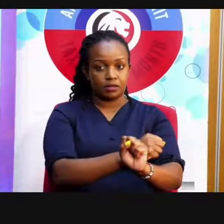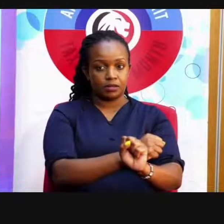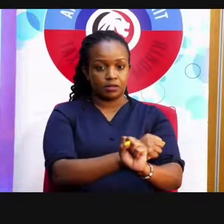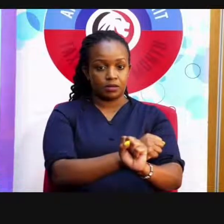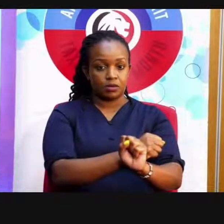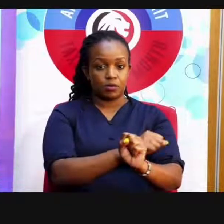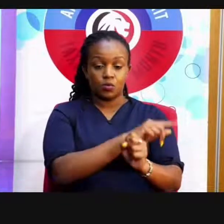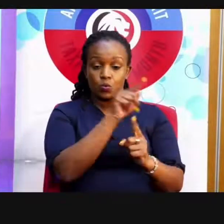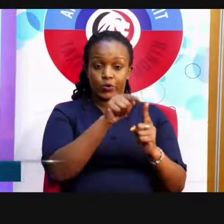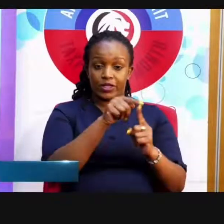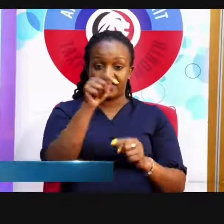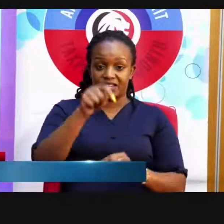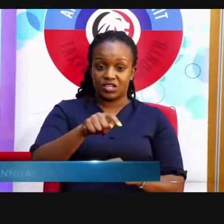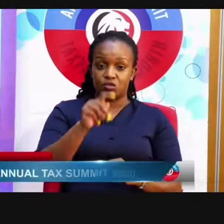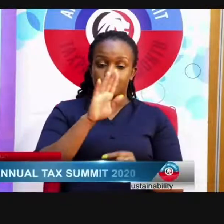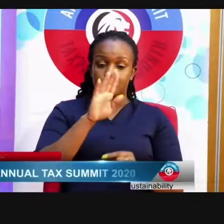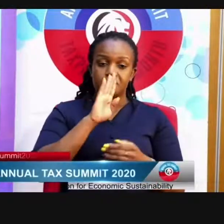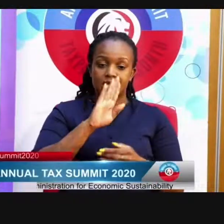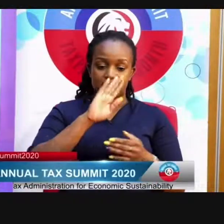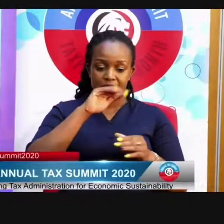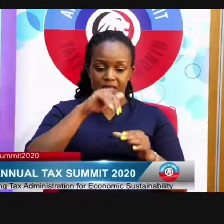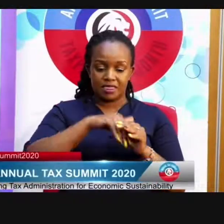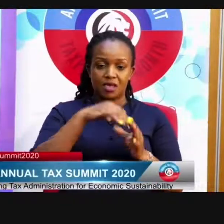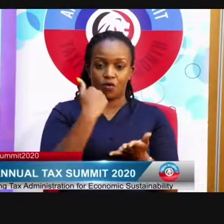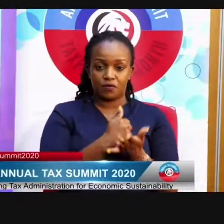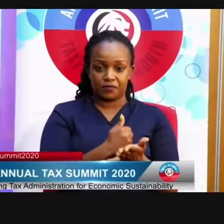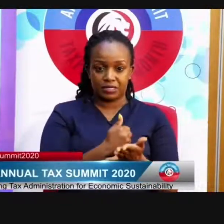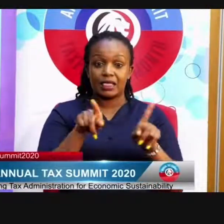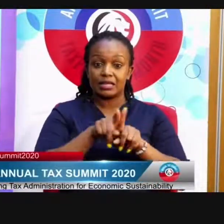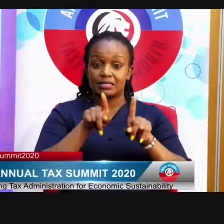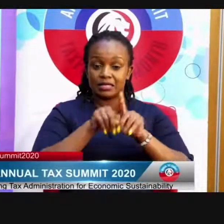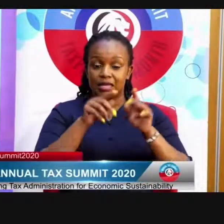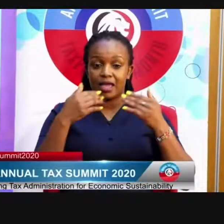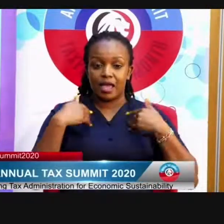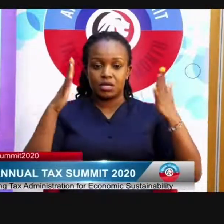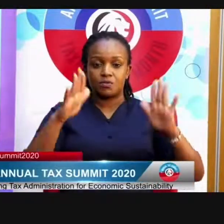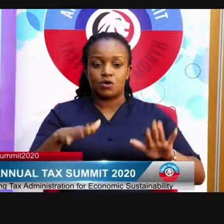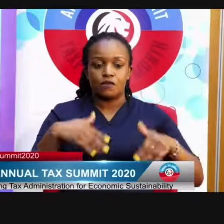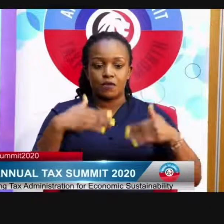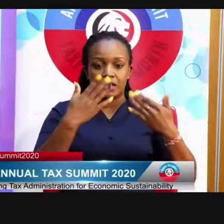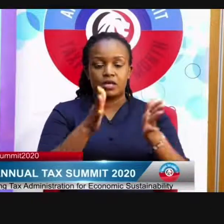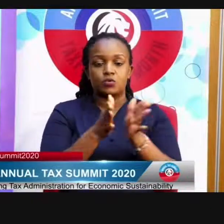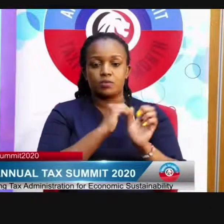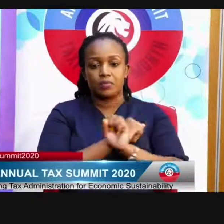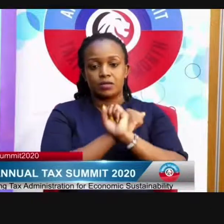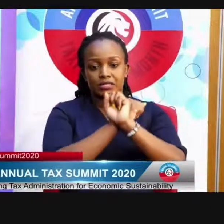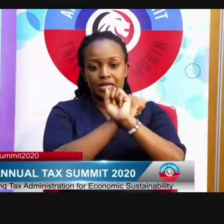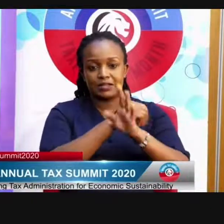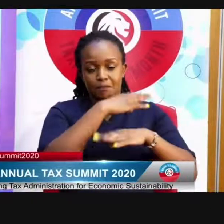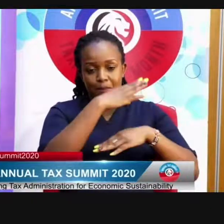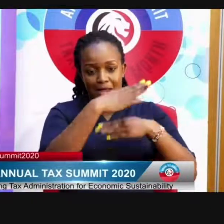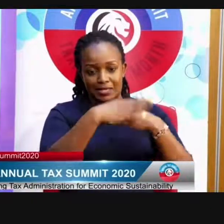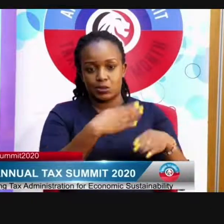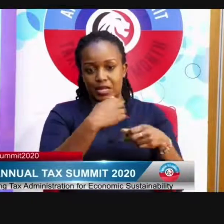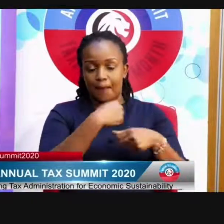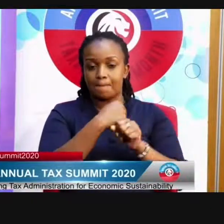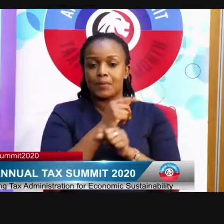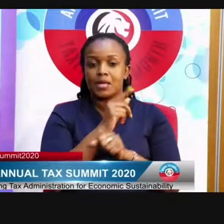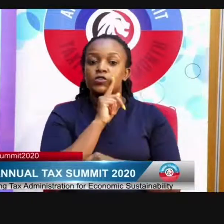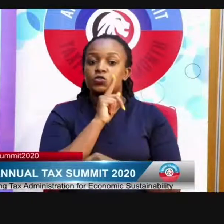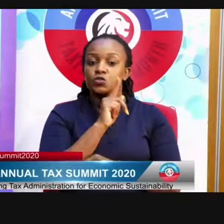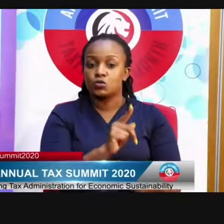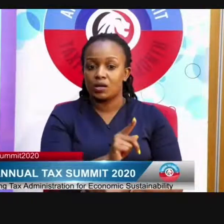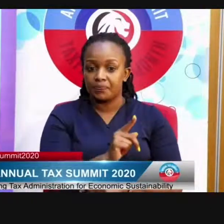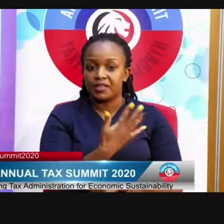offices, as they have been provided with protective material to make sure that they are, and equipment to